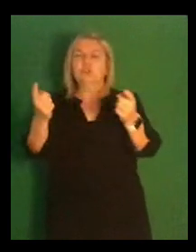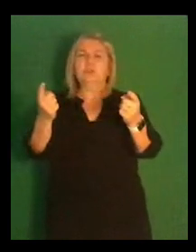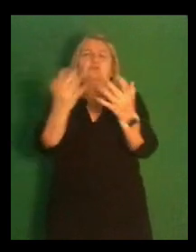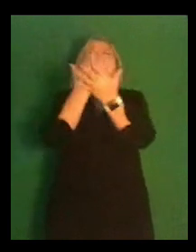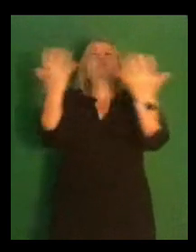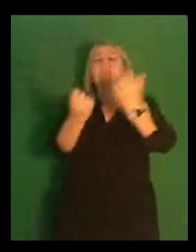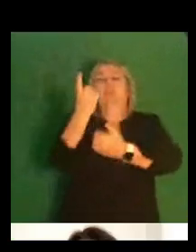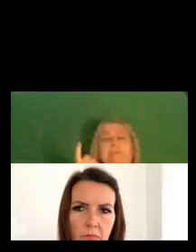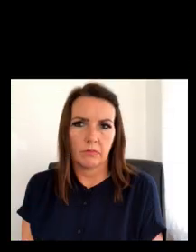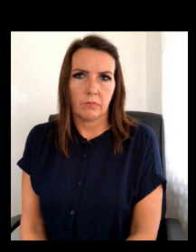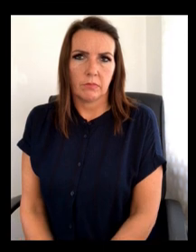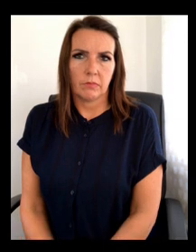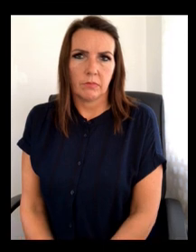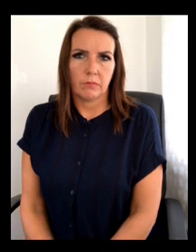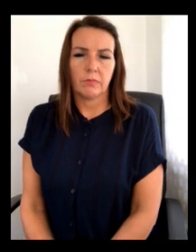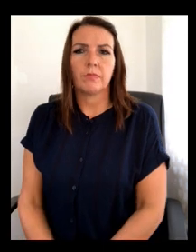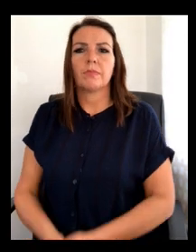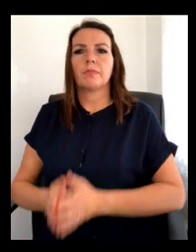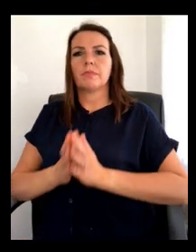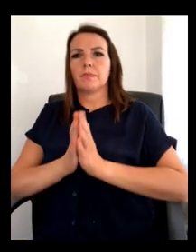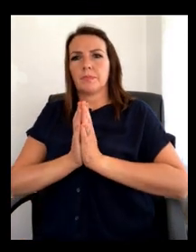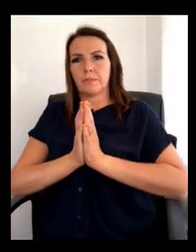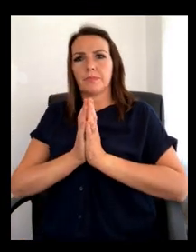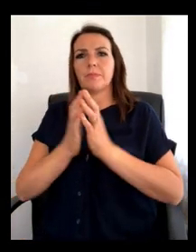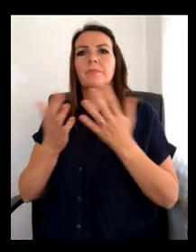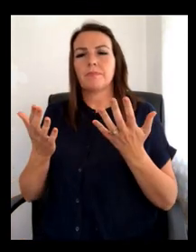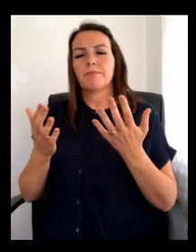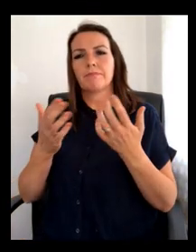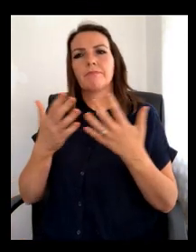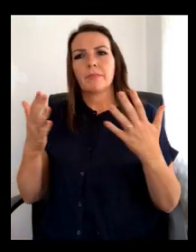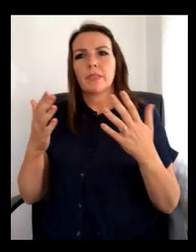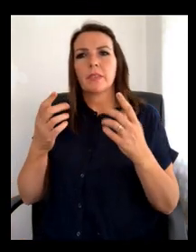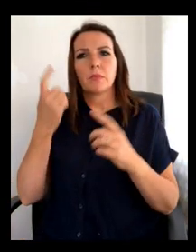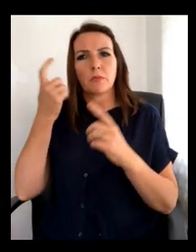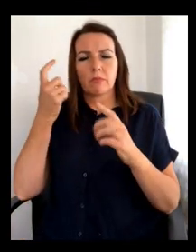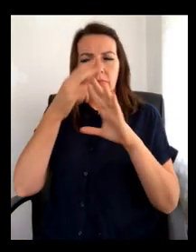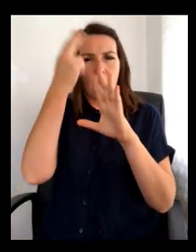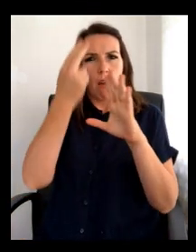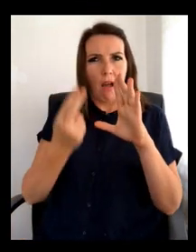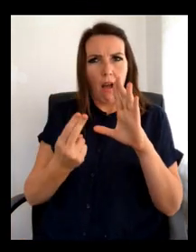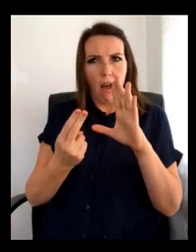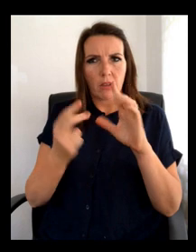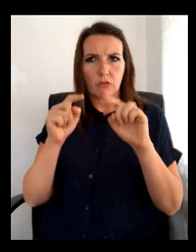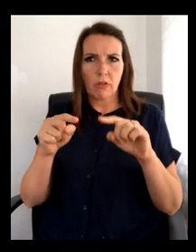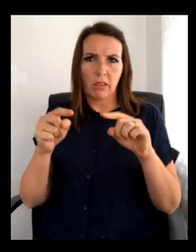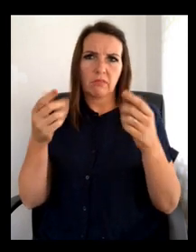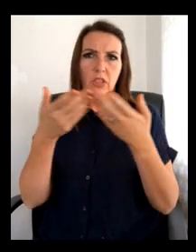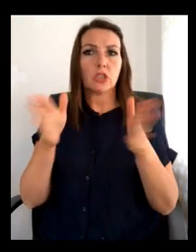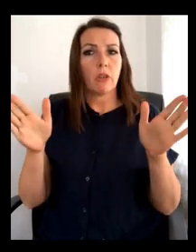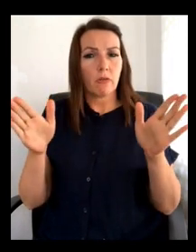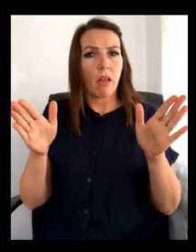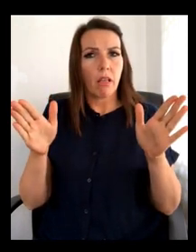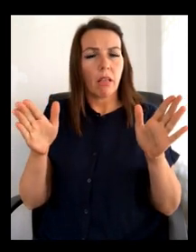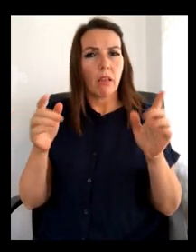forms. Sorry. It's really helpful to think about art as being one of the things, and the arts in general as being one of the things in the